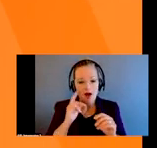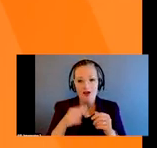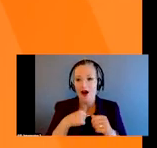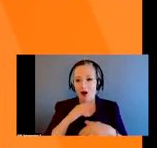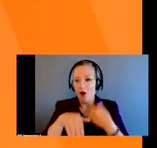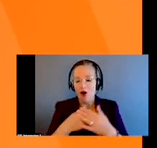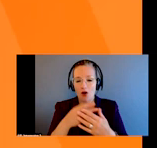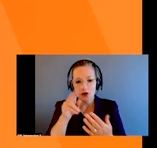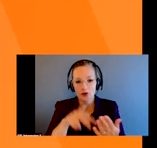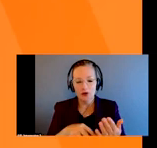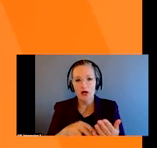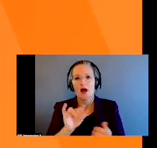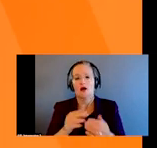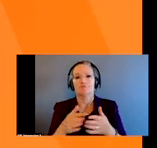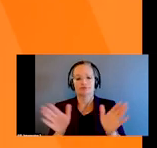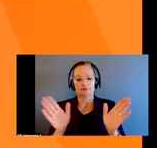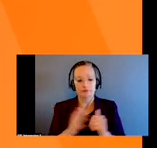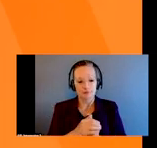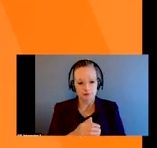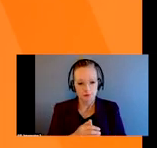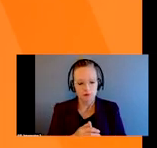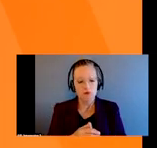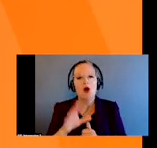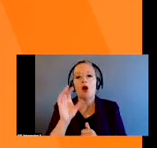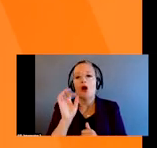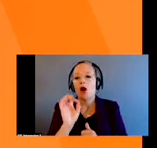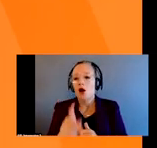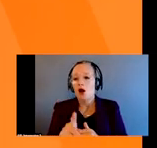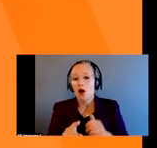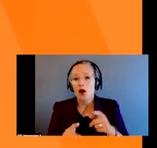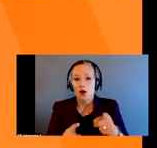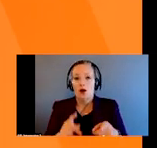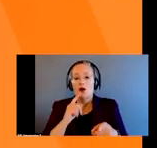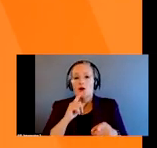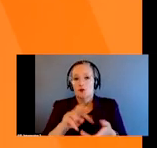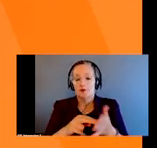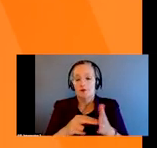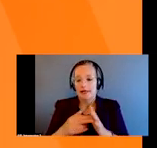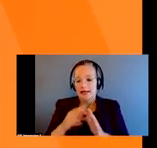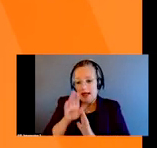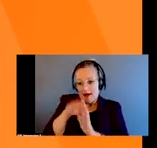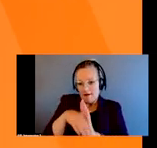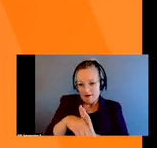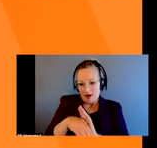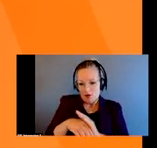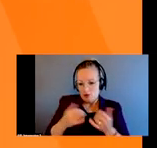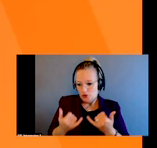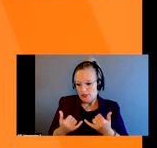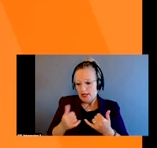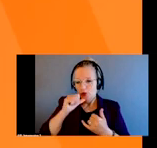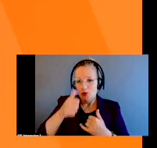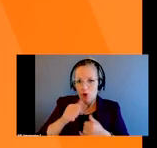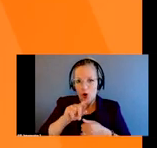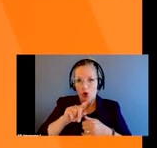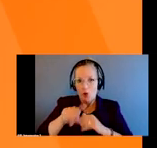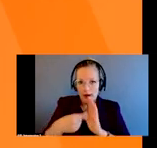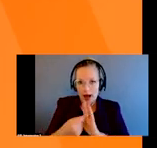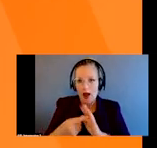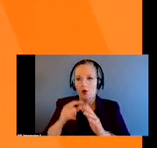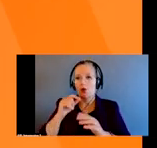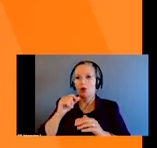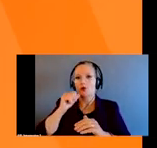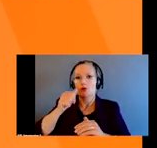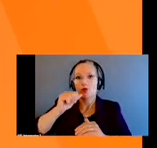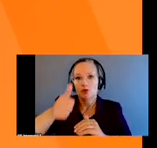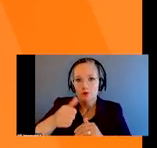What I was just saying for Judy, does the half hour a day multiply as you do 10 each day? It does not. I'm just doing half an hour a day, and I'm